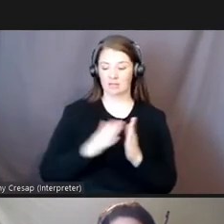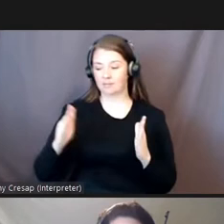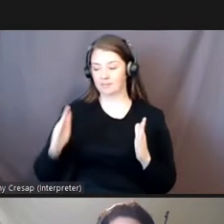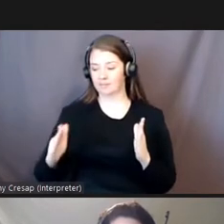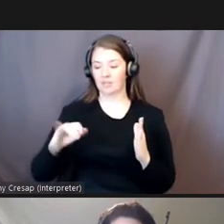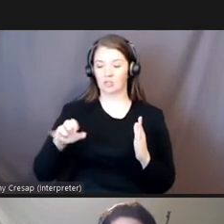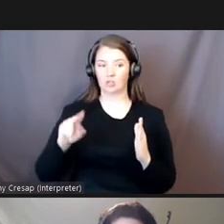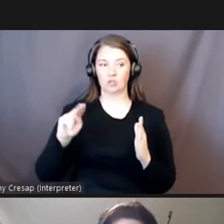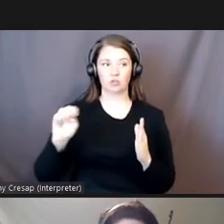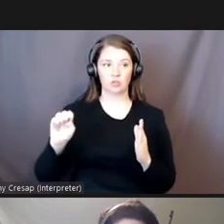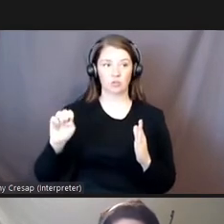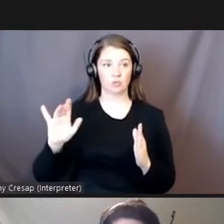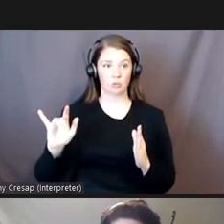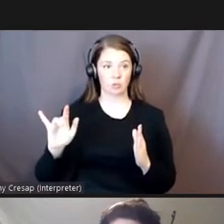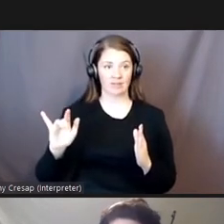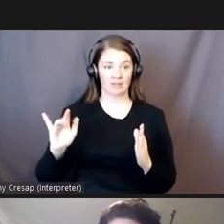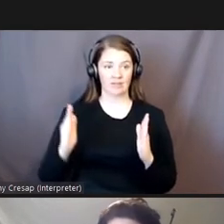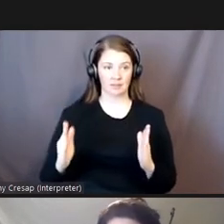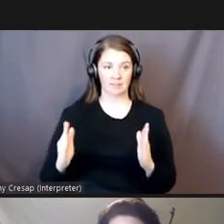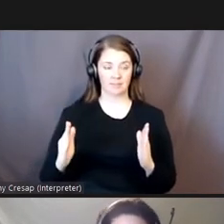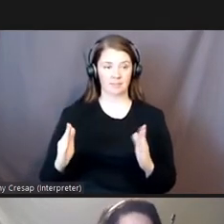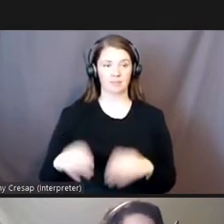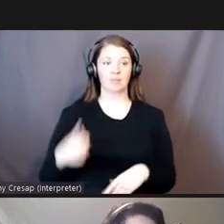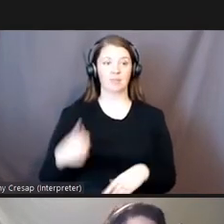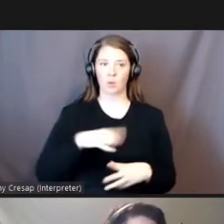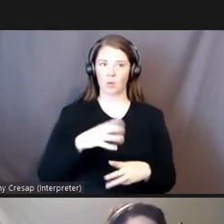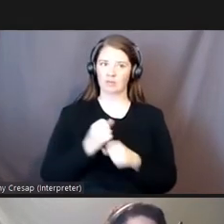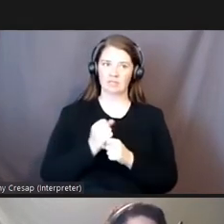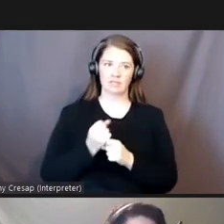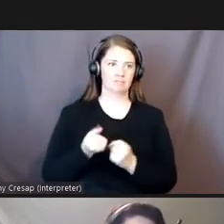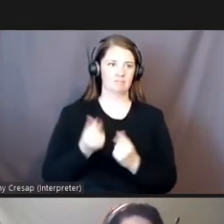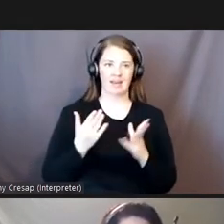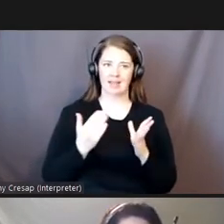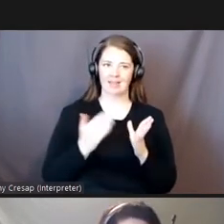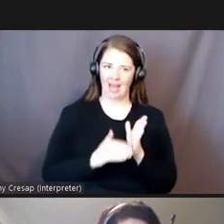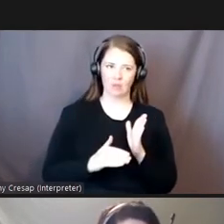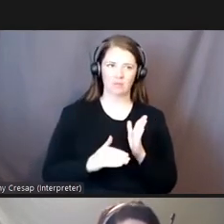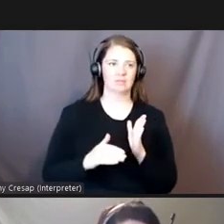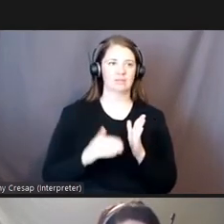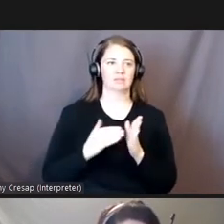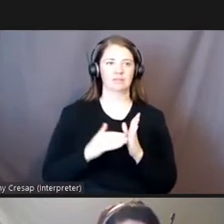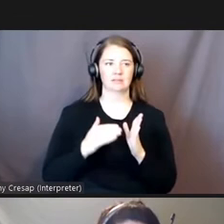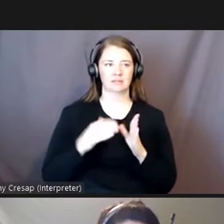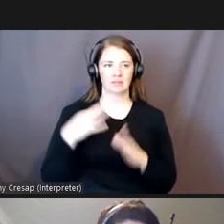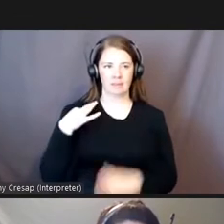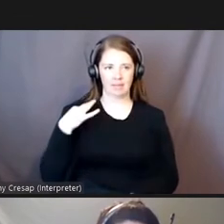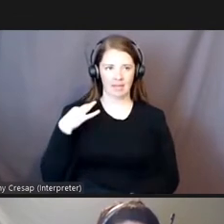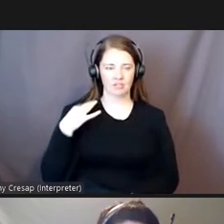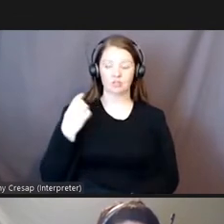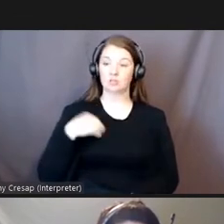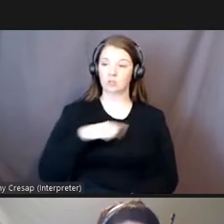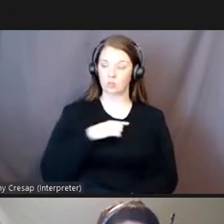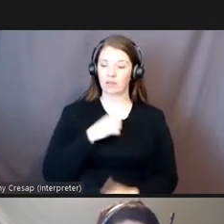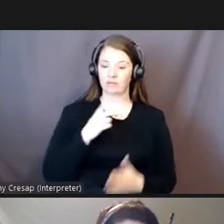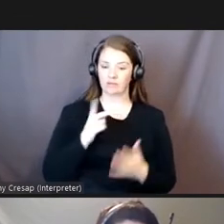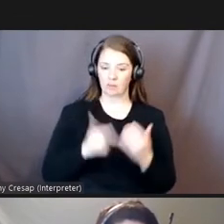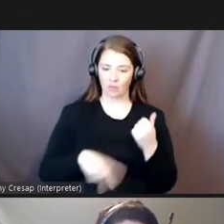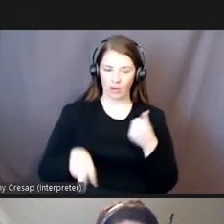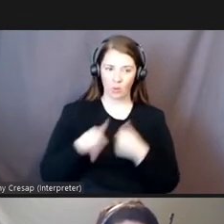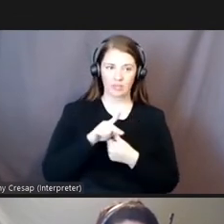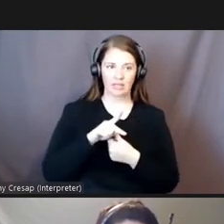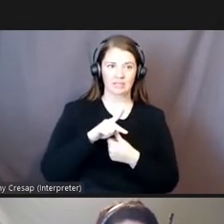June 25th, and the commission received thousands of applications. We prioritized